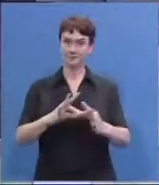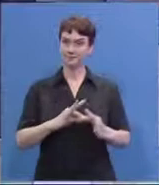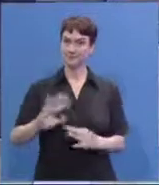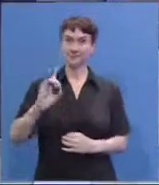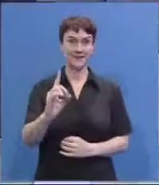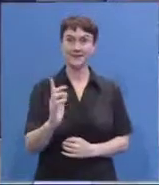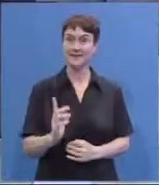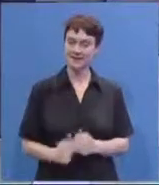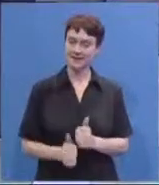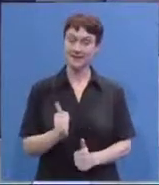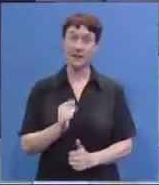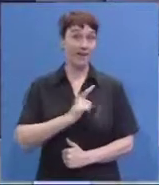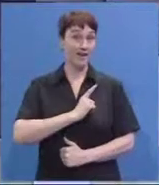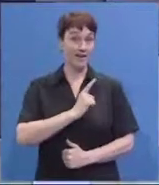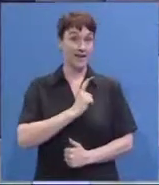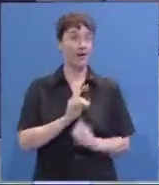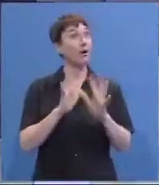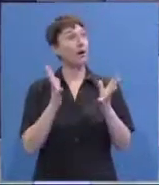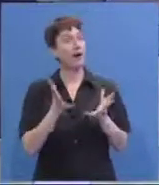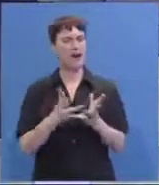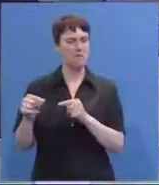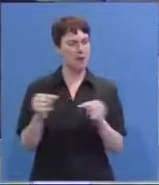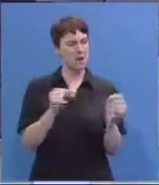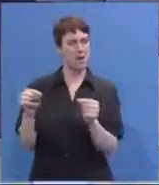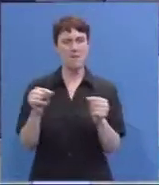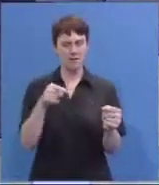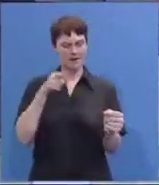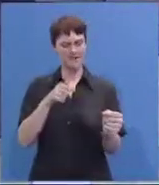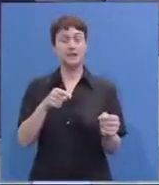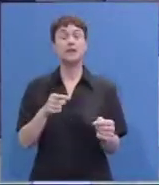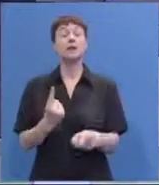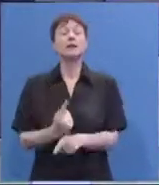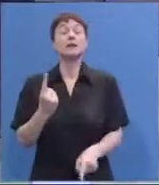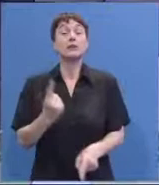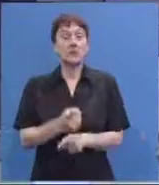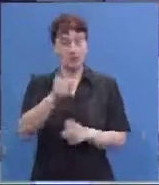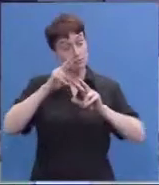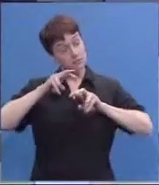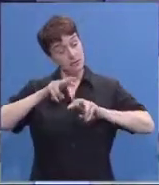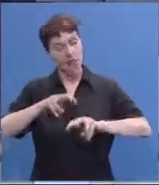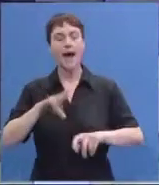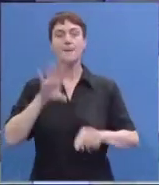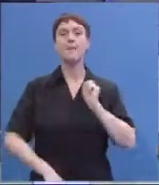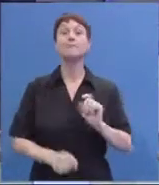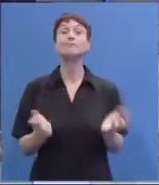for that is that conflict in the world can almost always be traced to religion.